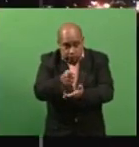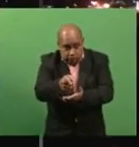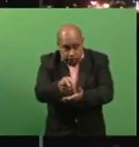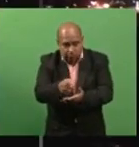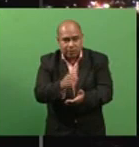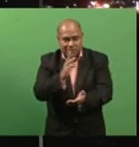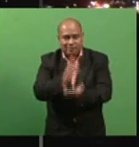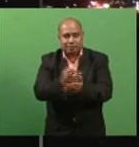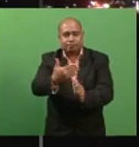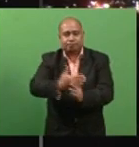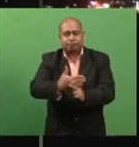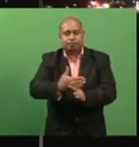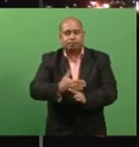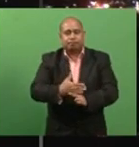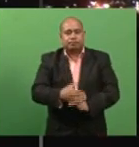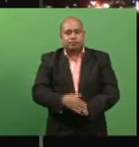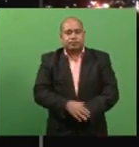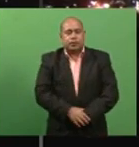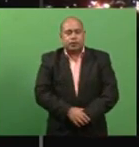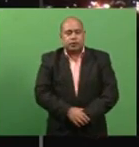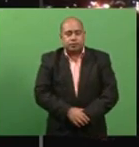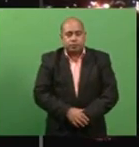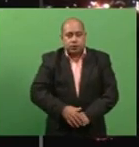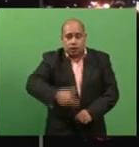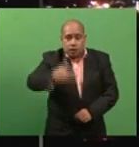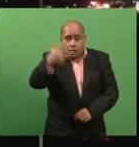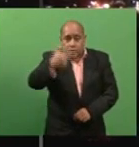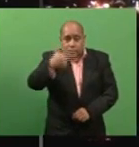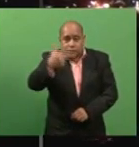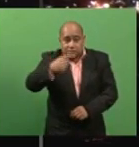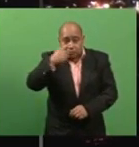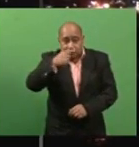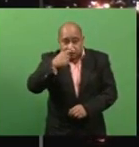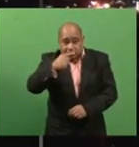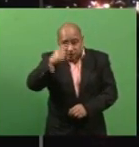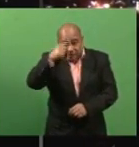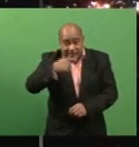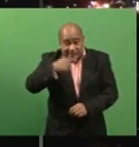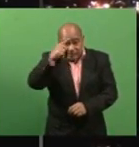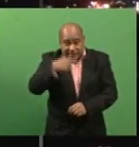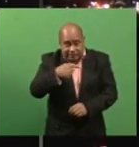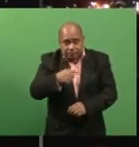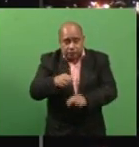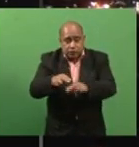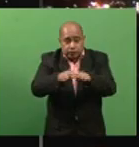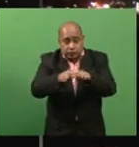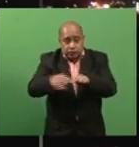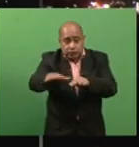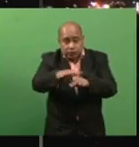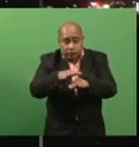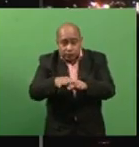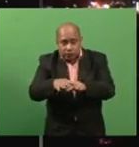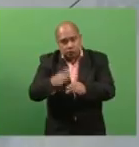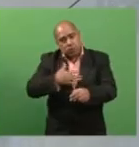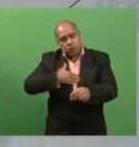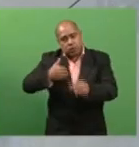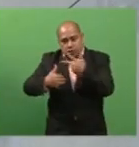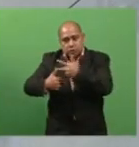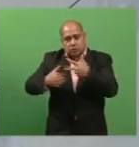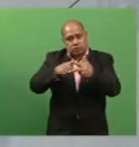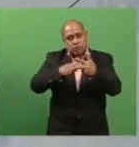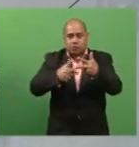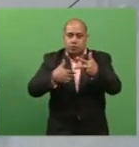out of the 18 patients who had contracted the deadly COVID-19 virus in Fiji have now recovered. Prime Minister